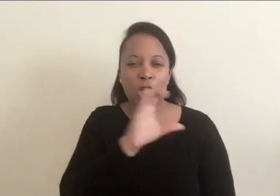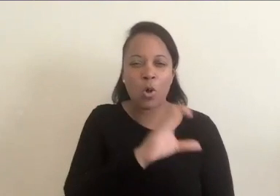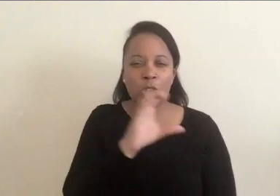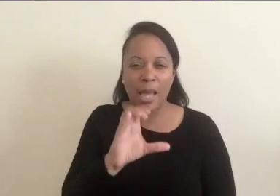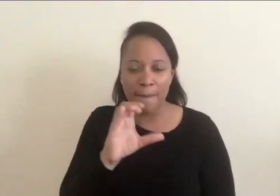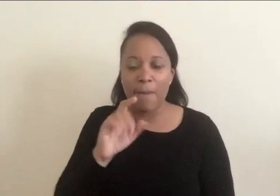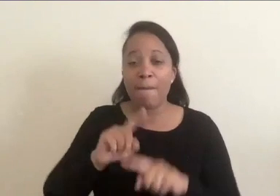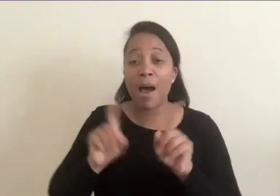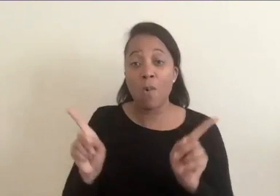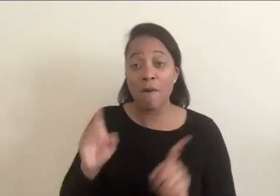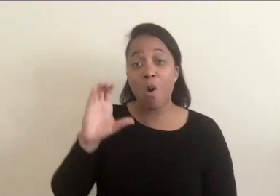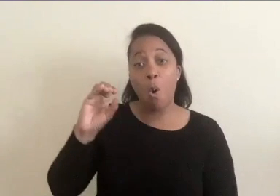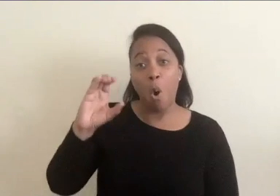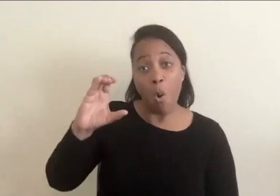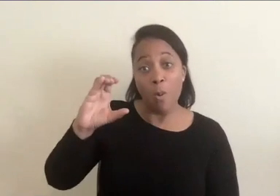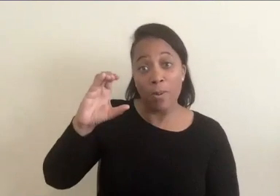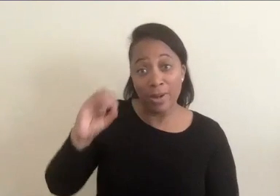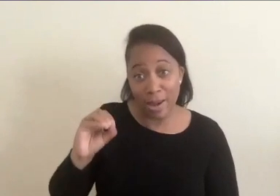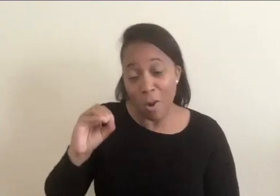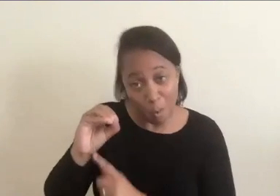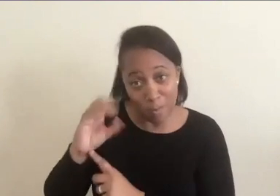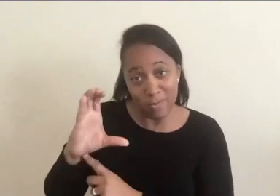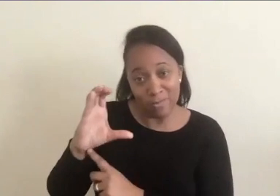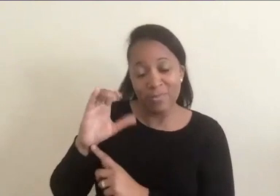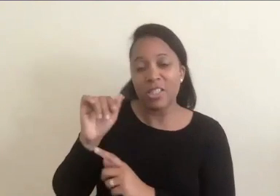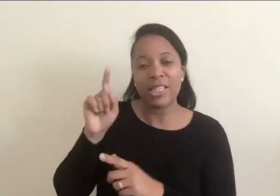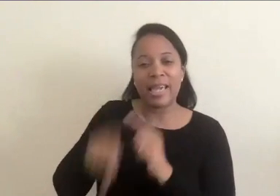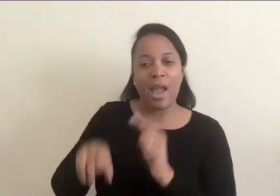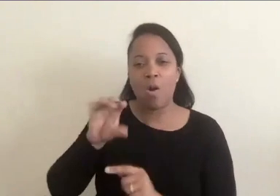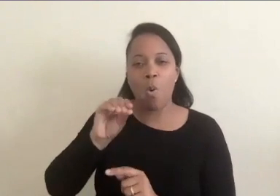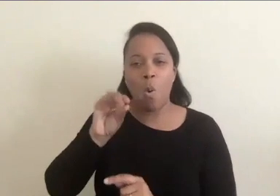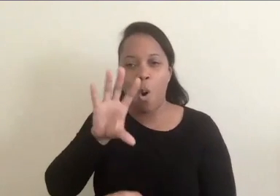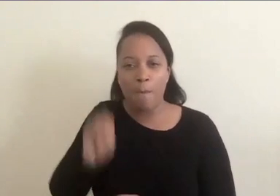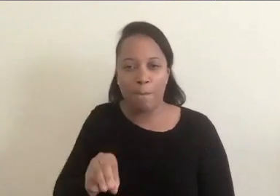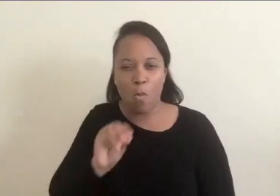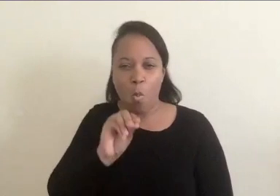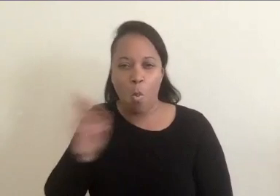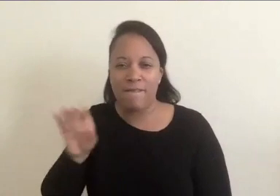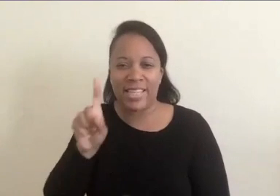that the captions cannot be turned off, and some people refer to these as subtitles.